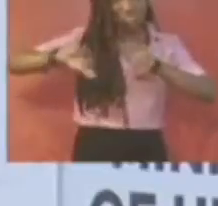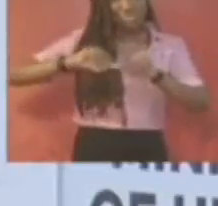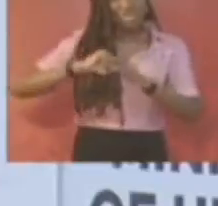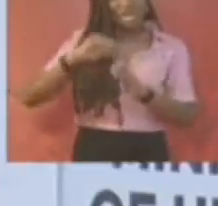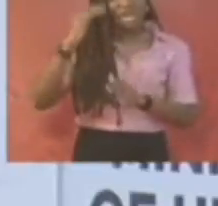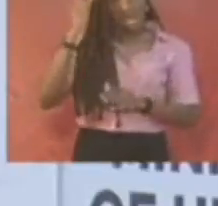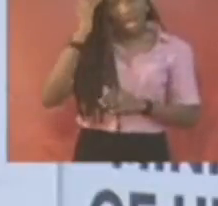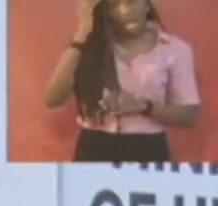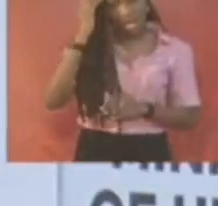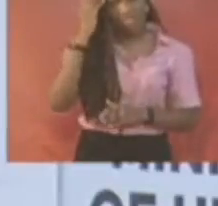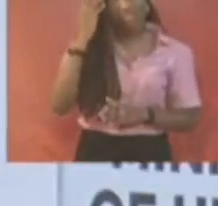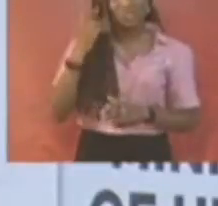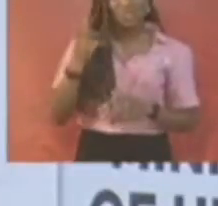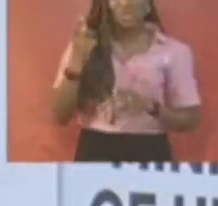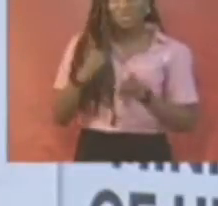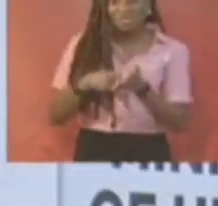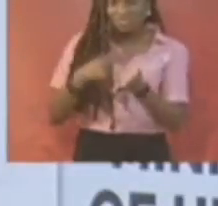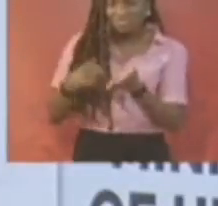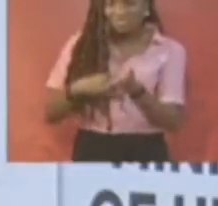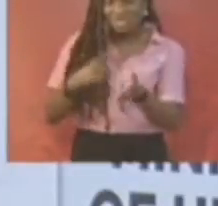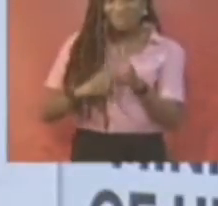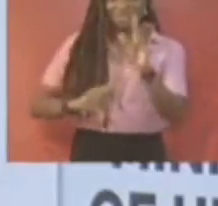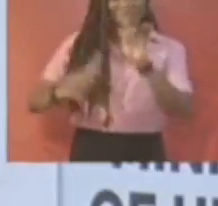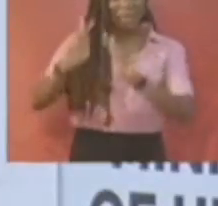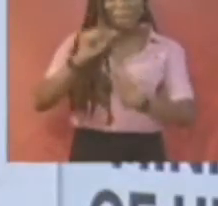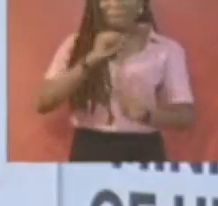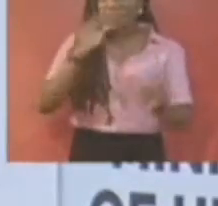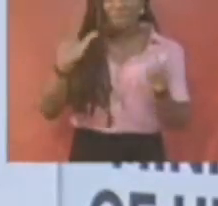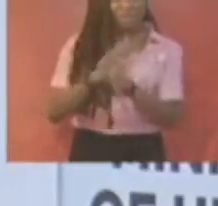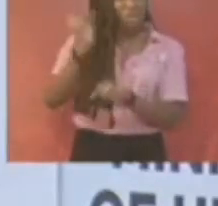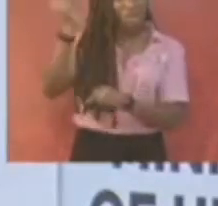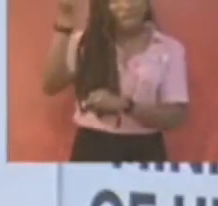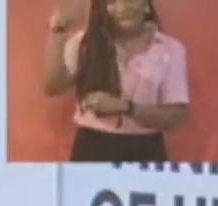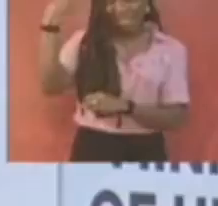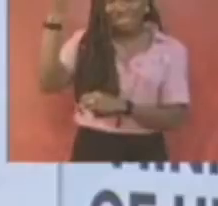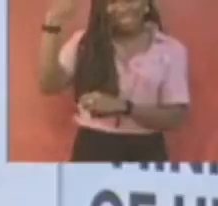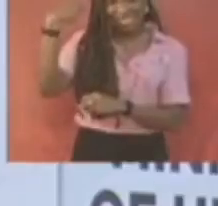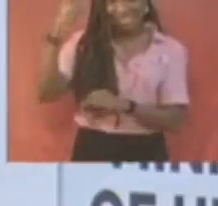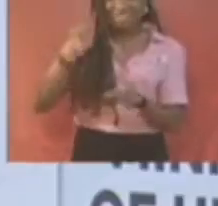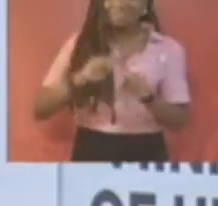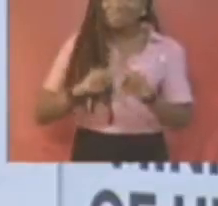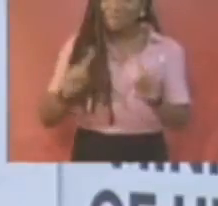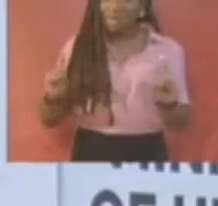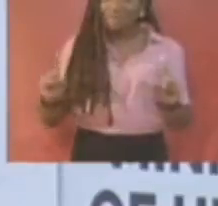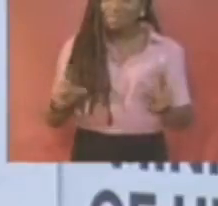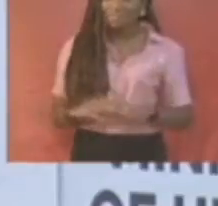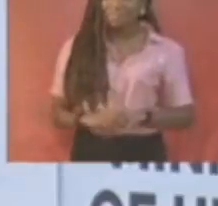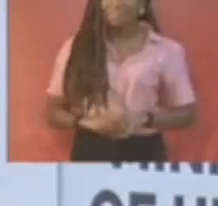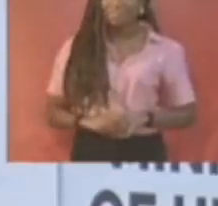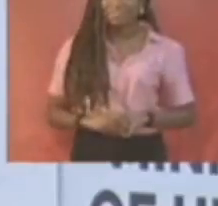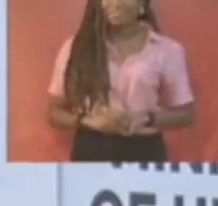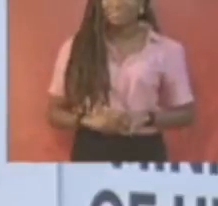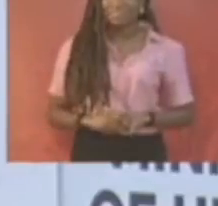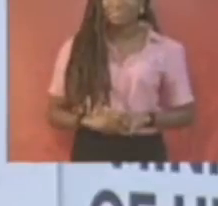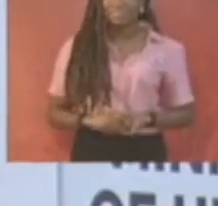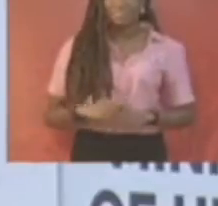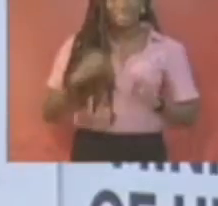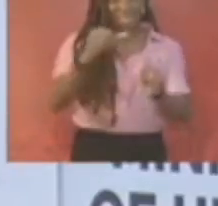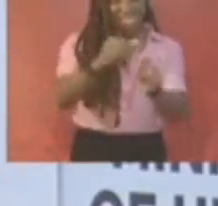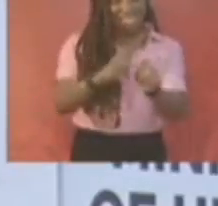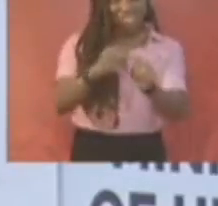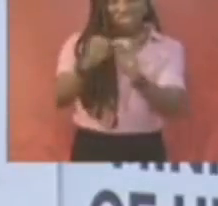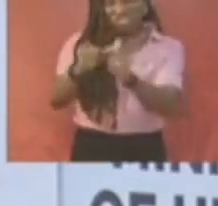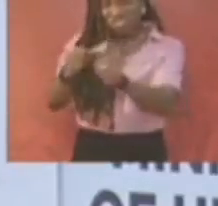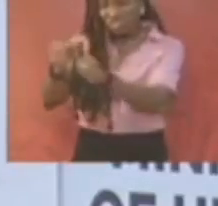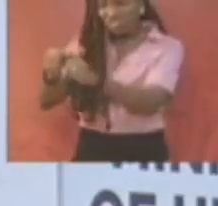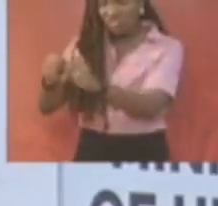the information out to the public. But even while we're doing that, to everyone, not just media,